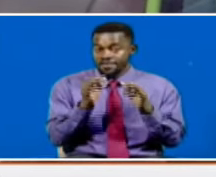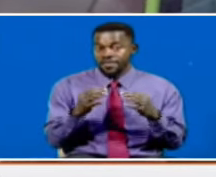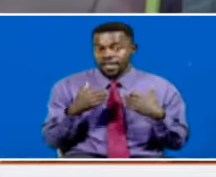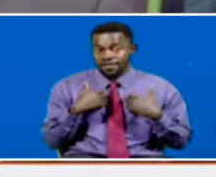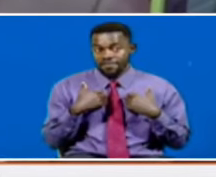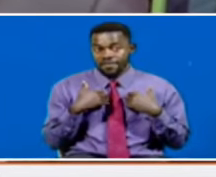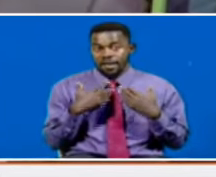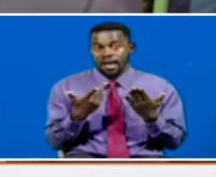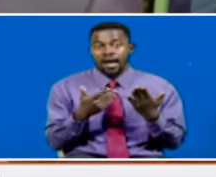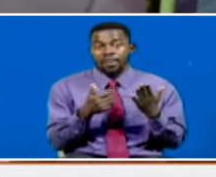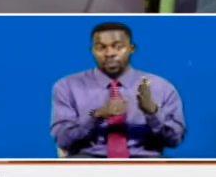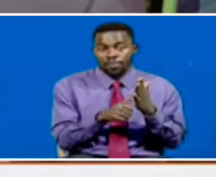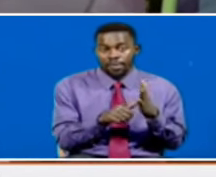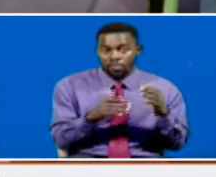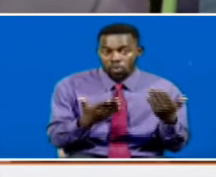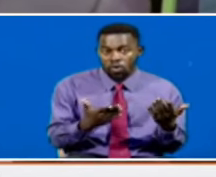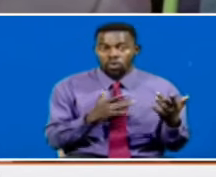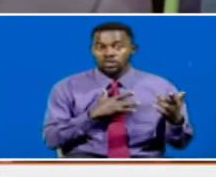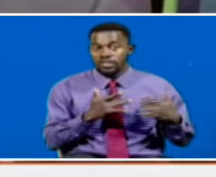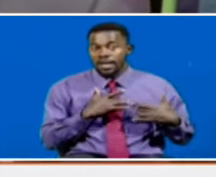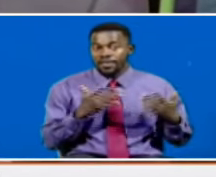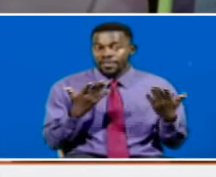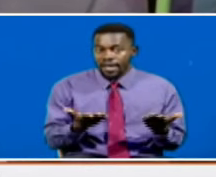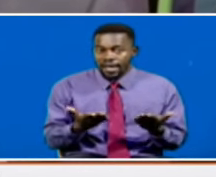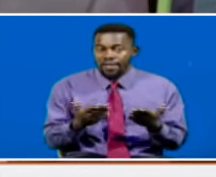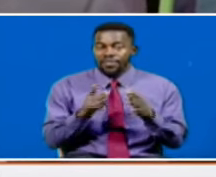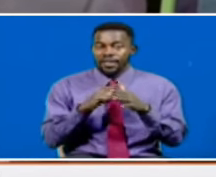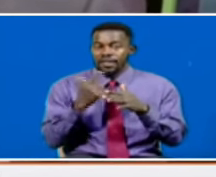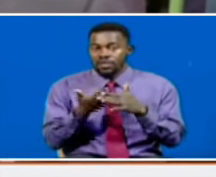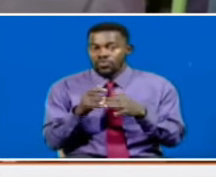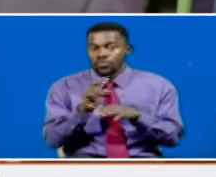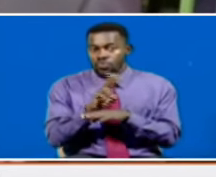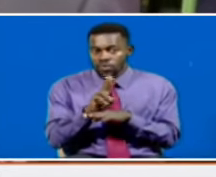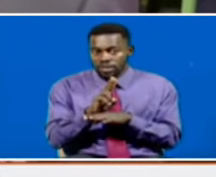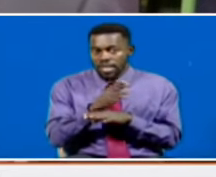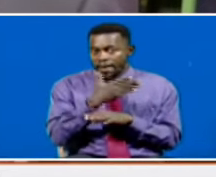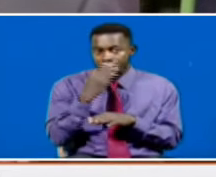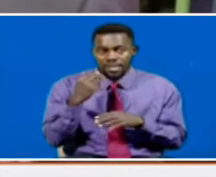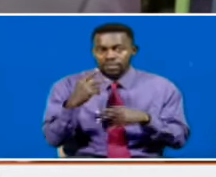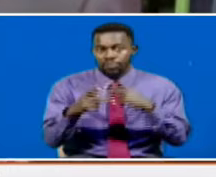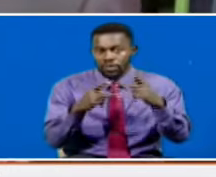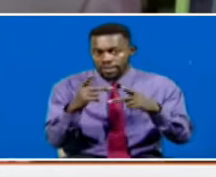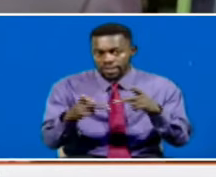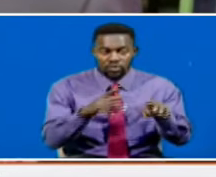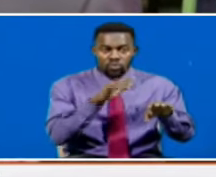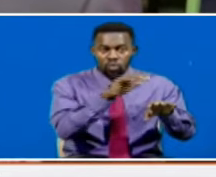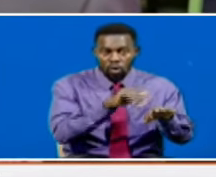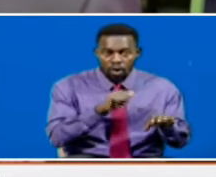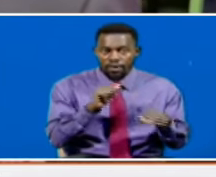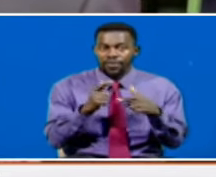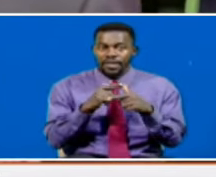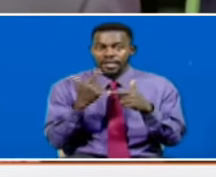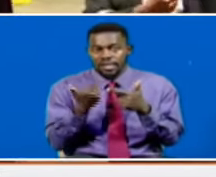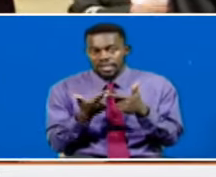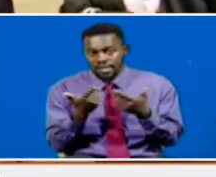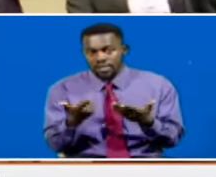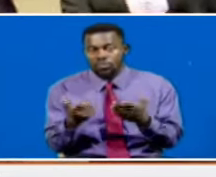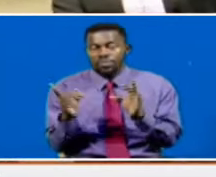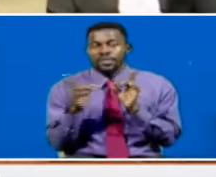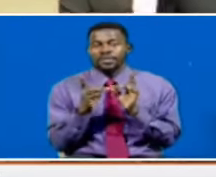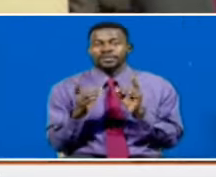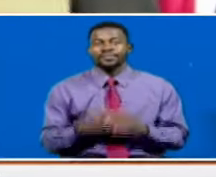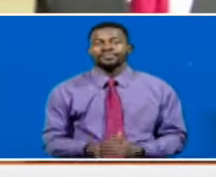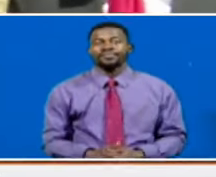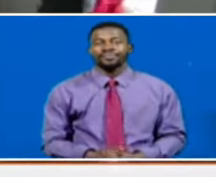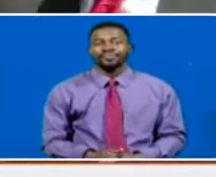this. Just an invite or summons to a particular place at a given time will do. Ode